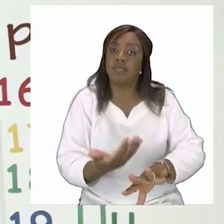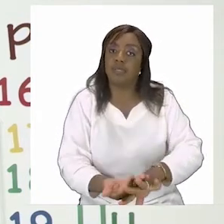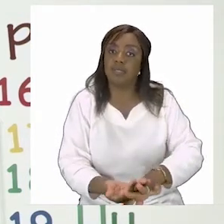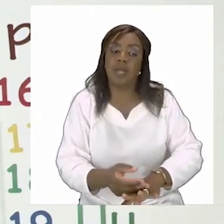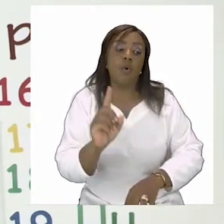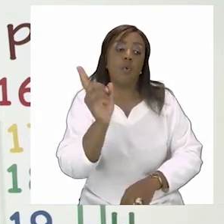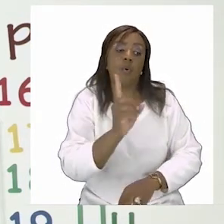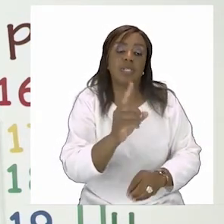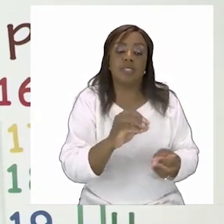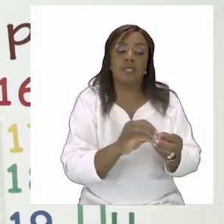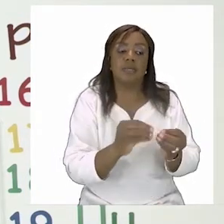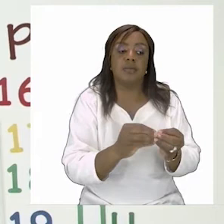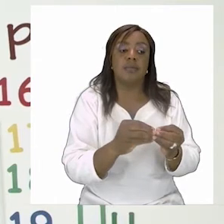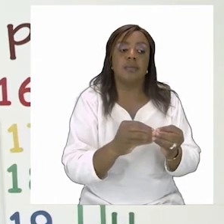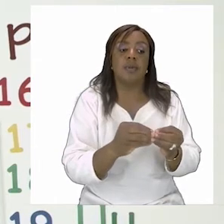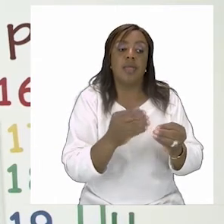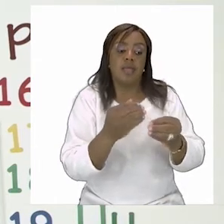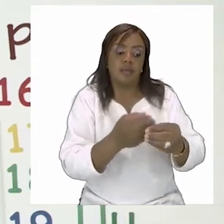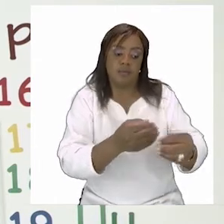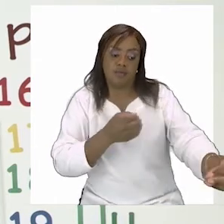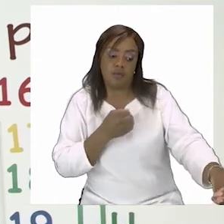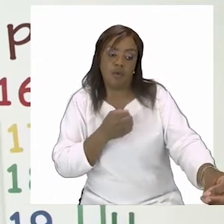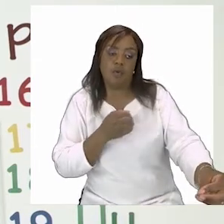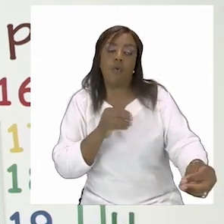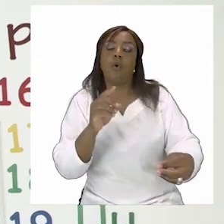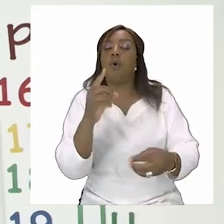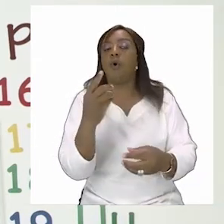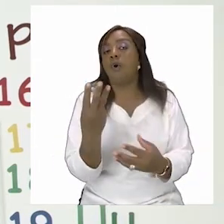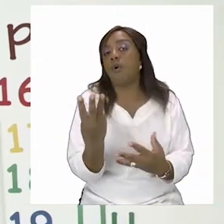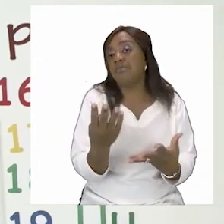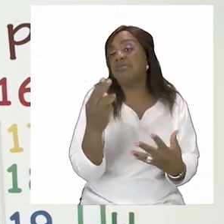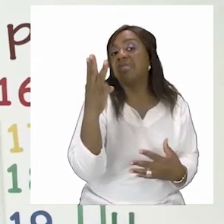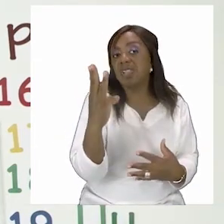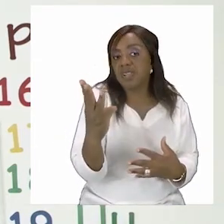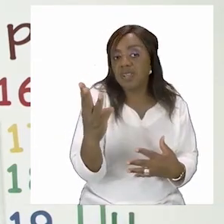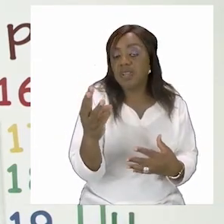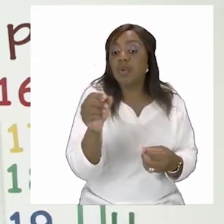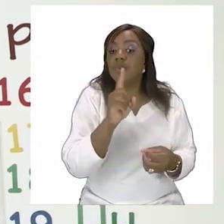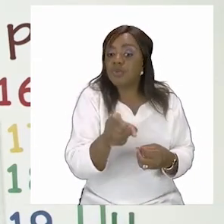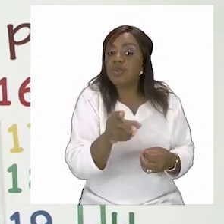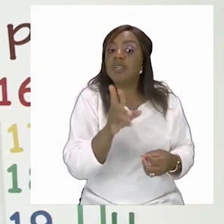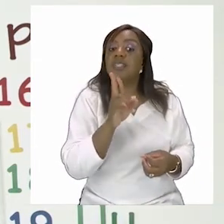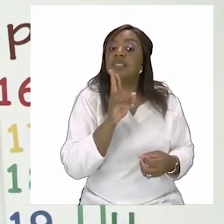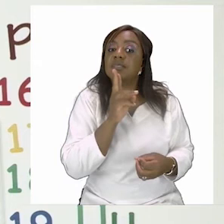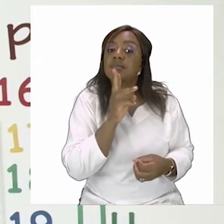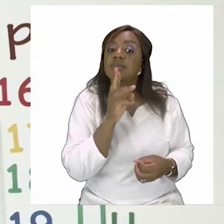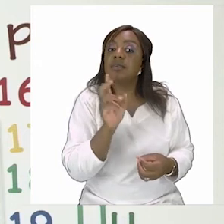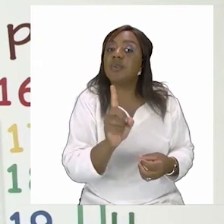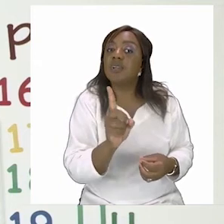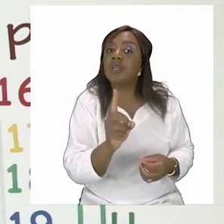number standing in front of 3? You are going to say, it